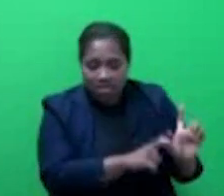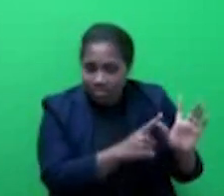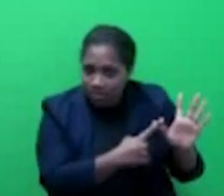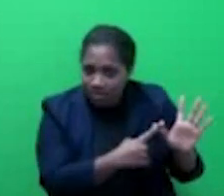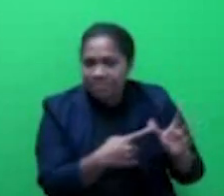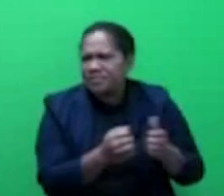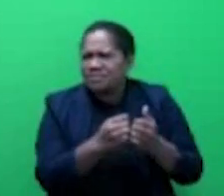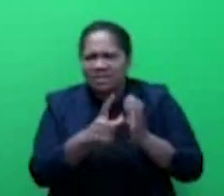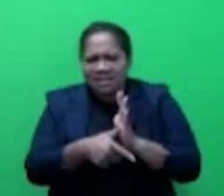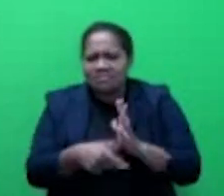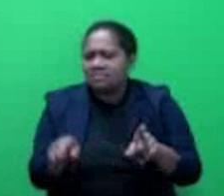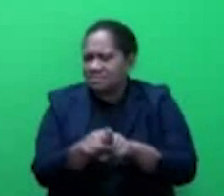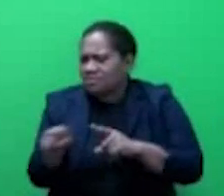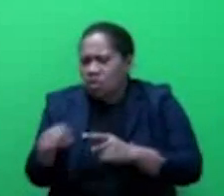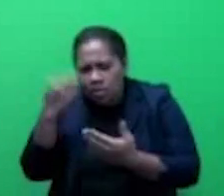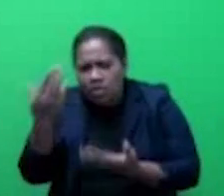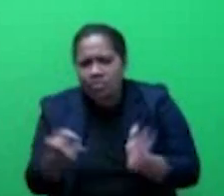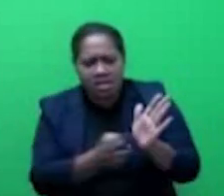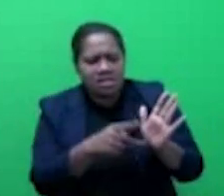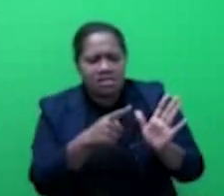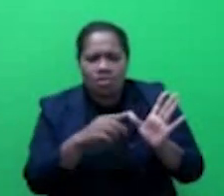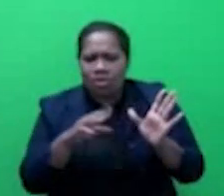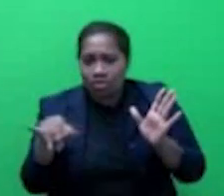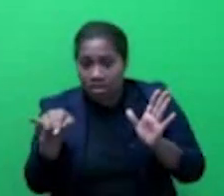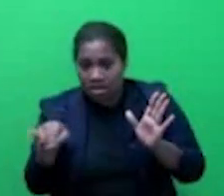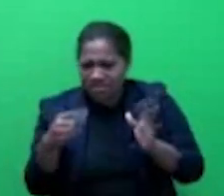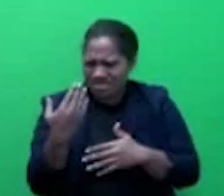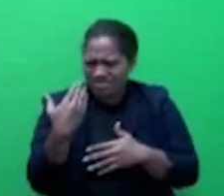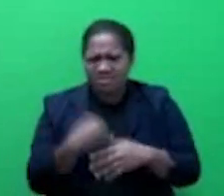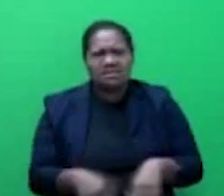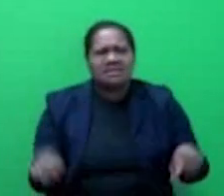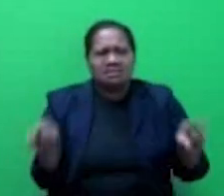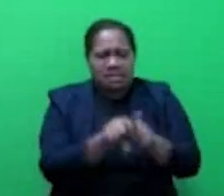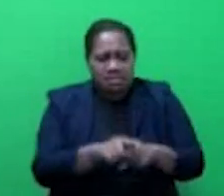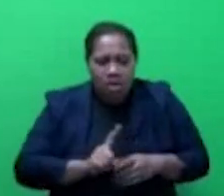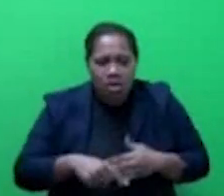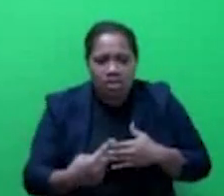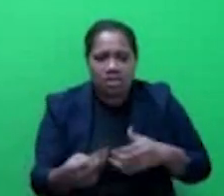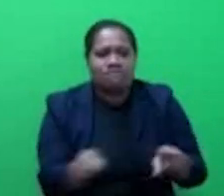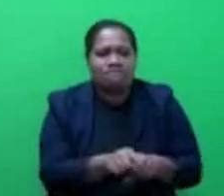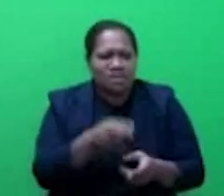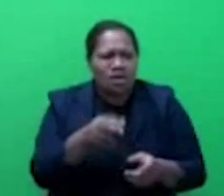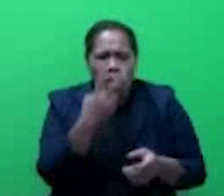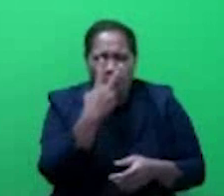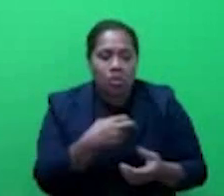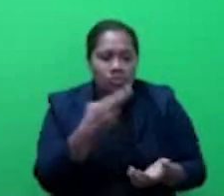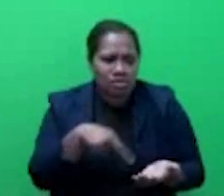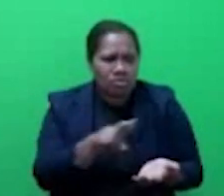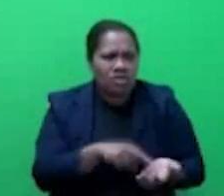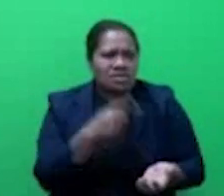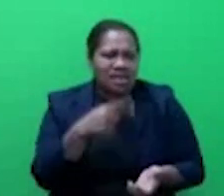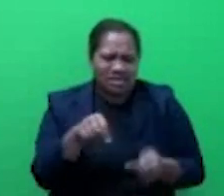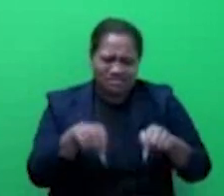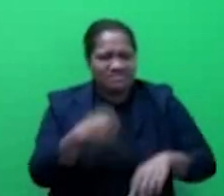Honorable Nawaikula in the past, and it continues like an old record, that this government has done